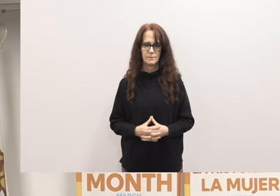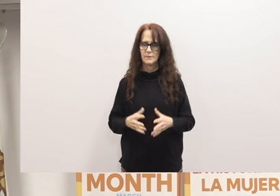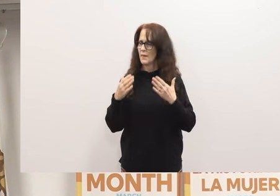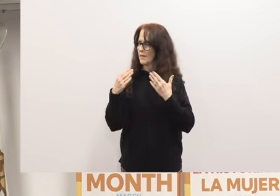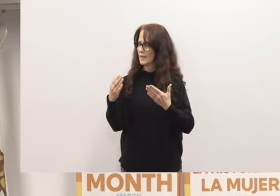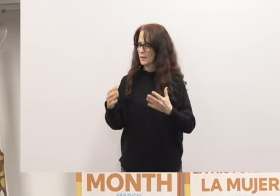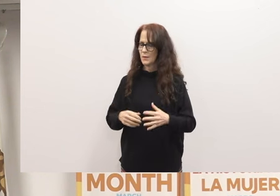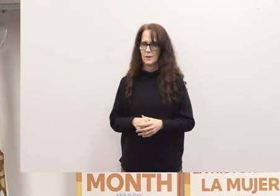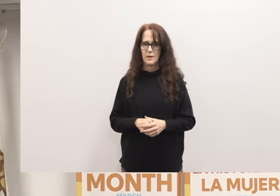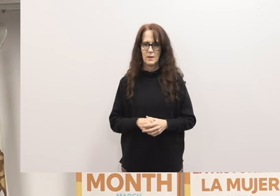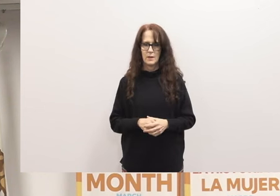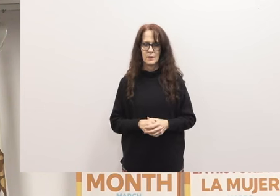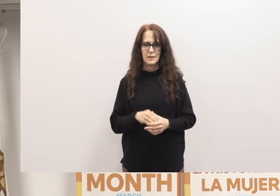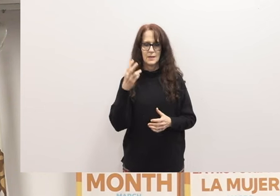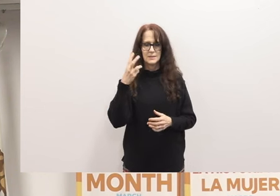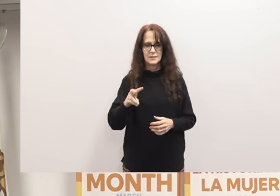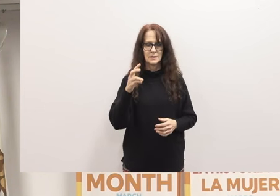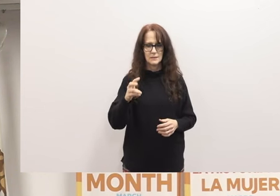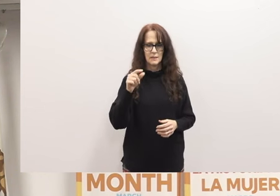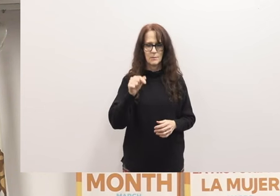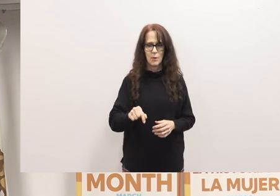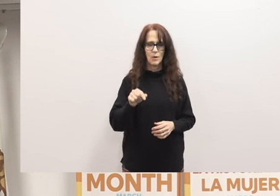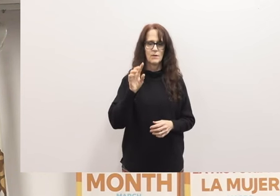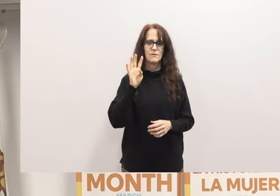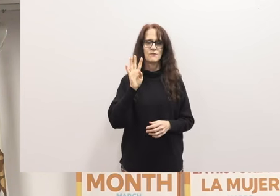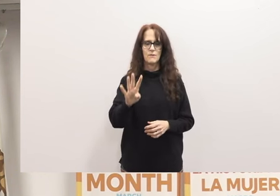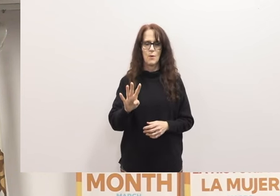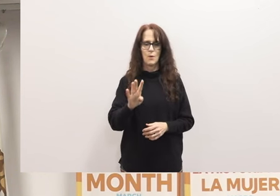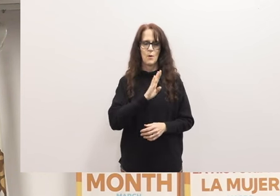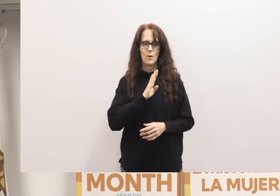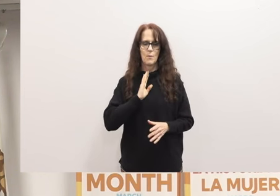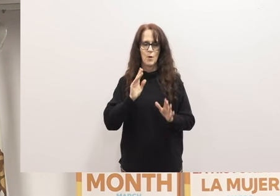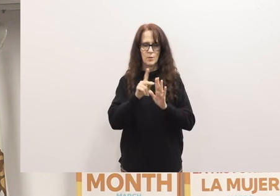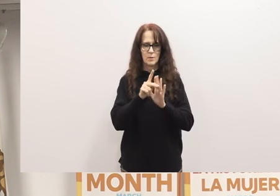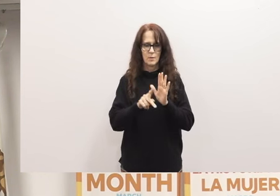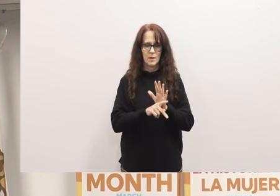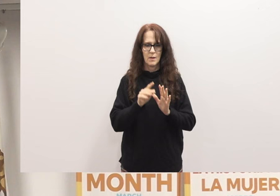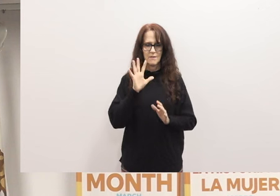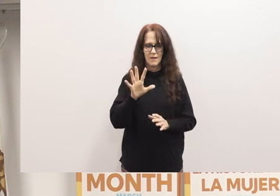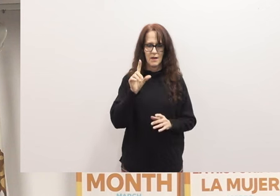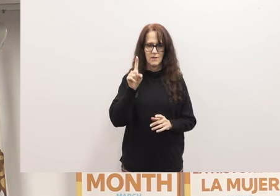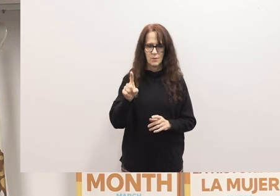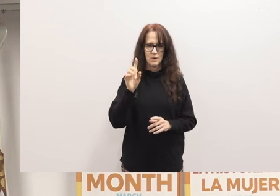you. Item 16.4, board policy